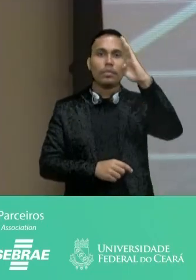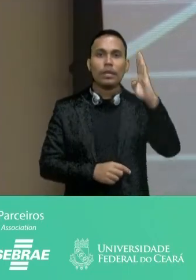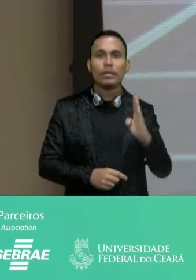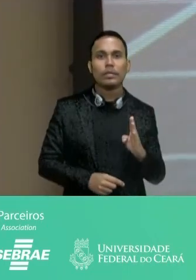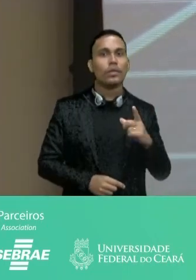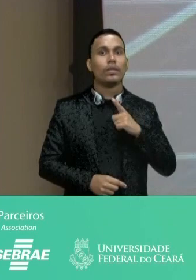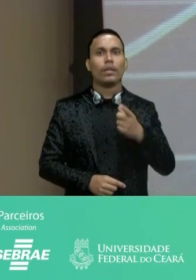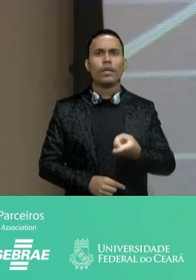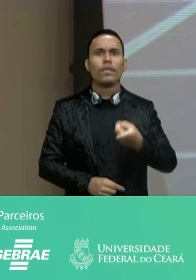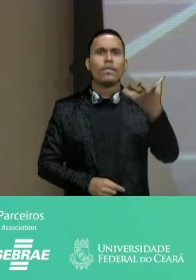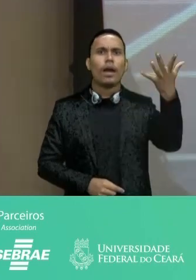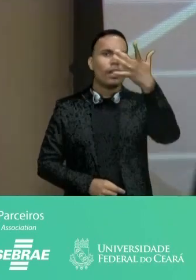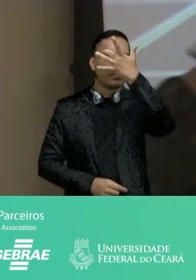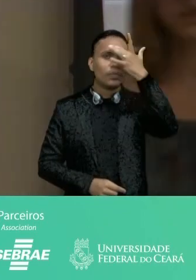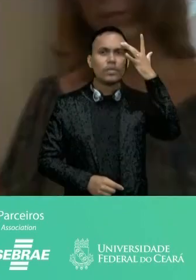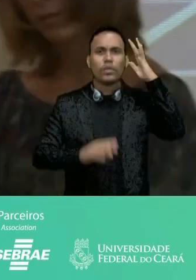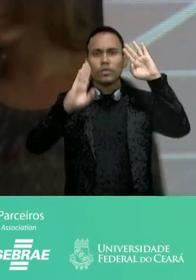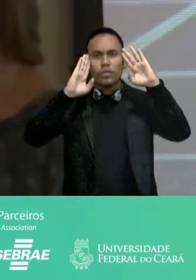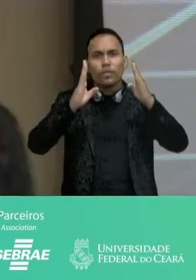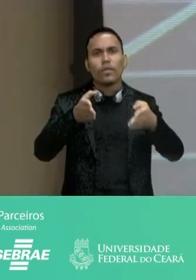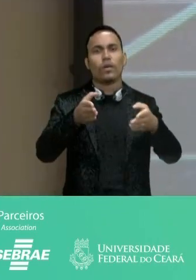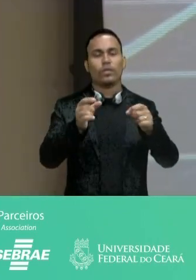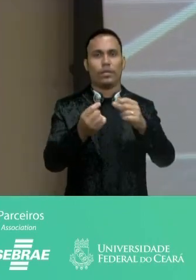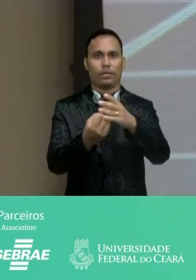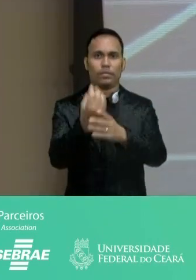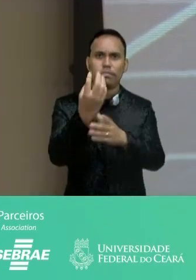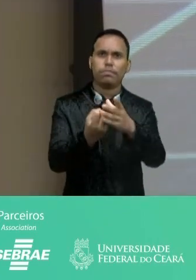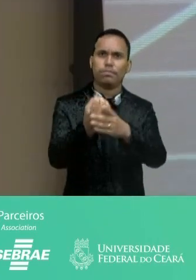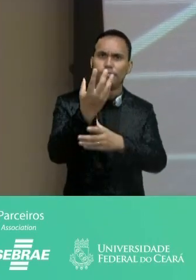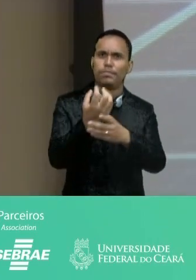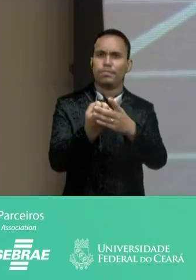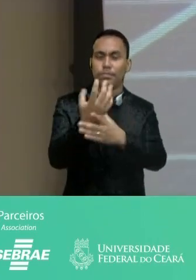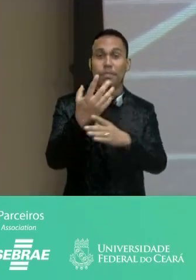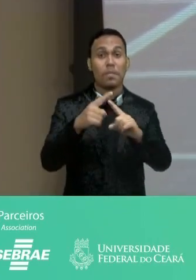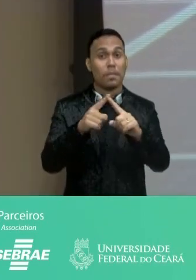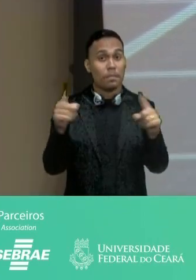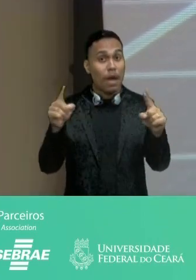really, many people focusing on production.